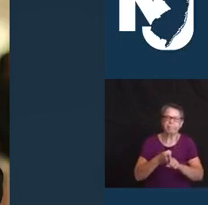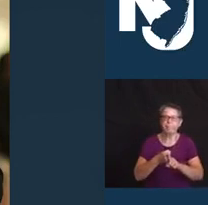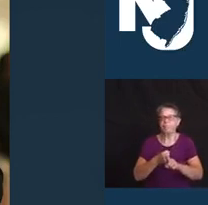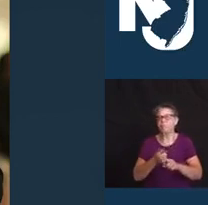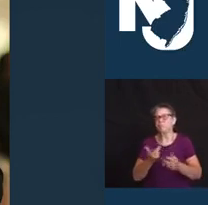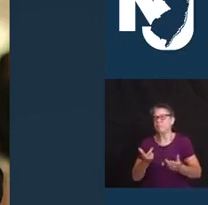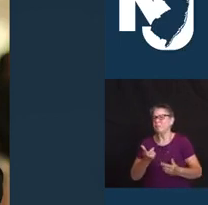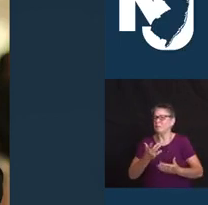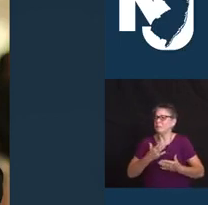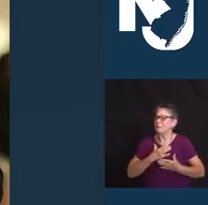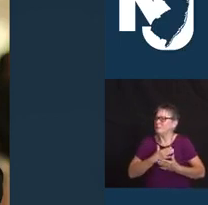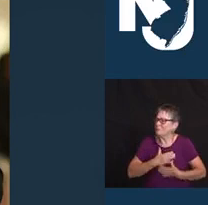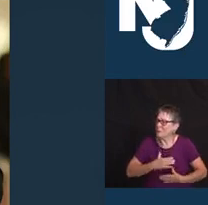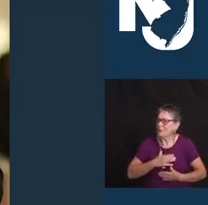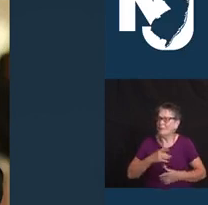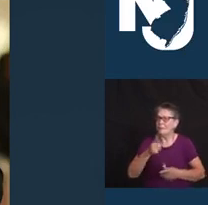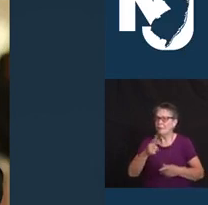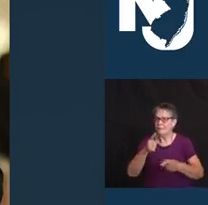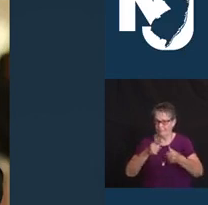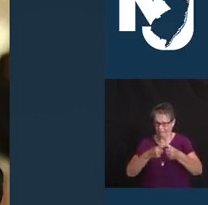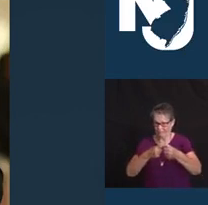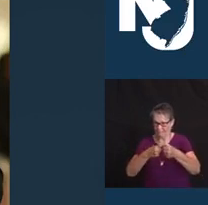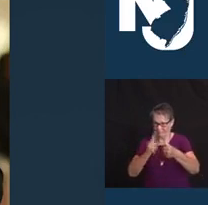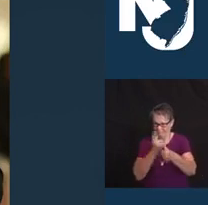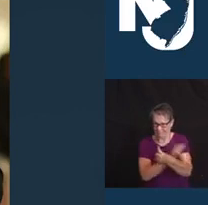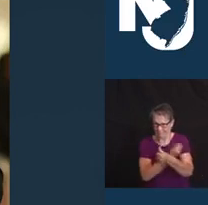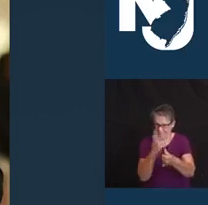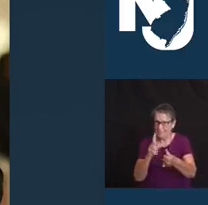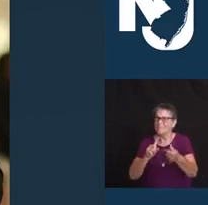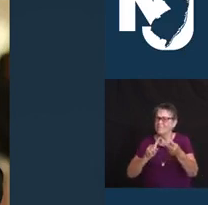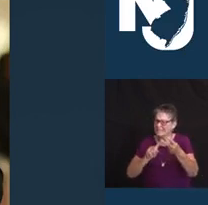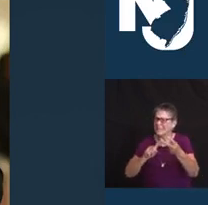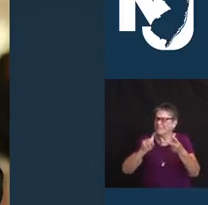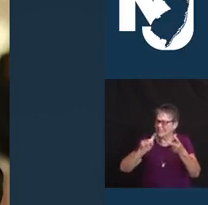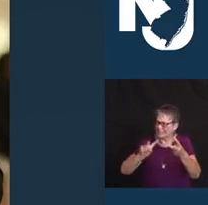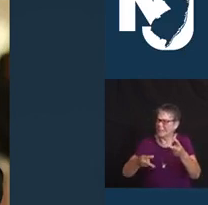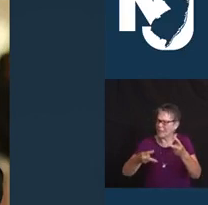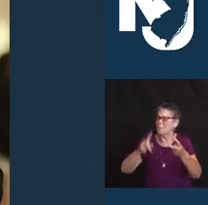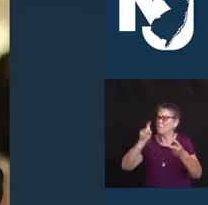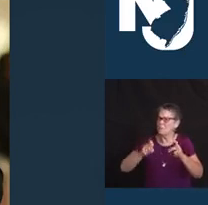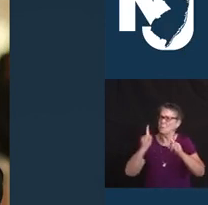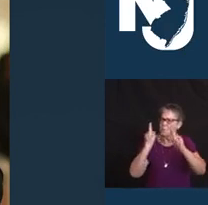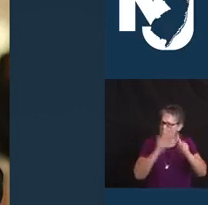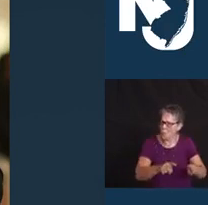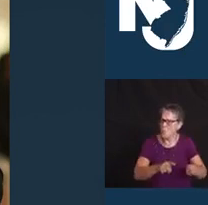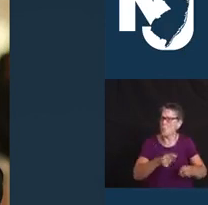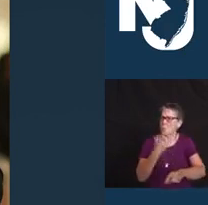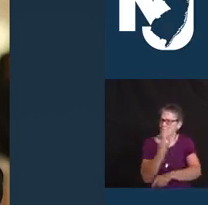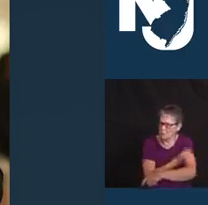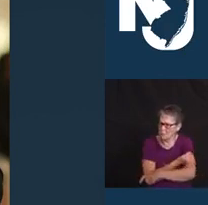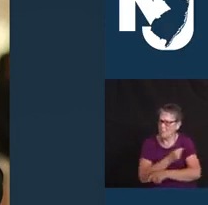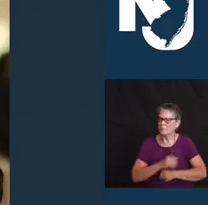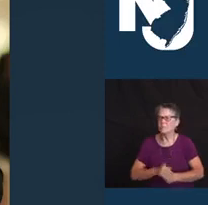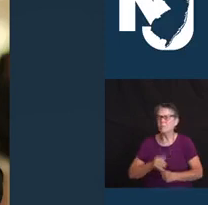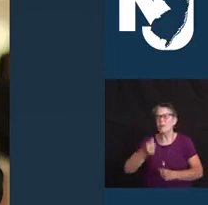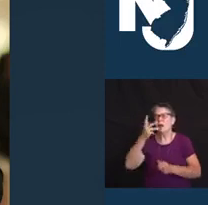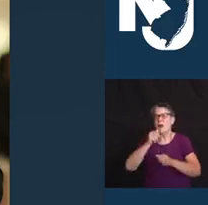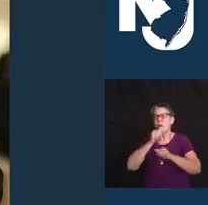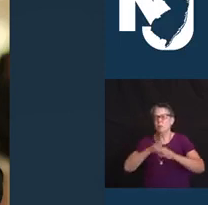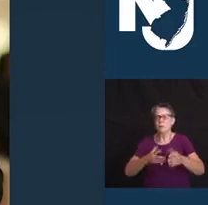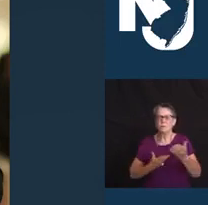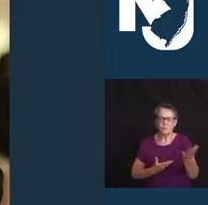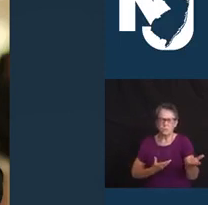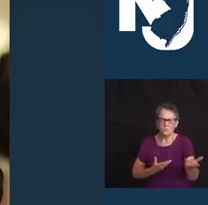your loved ones. May God bless and watch over John, and we thank him for our service to our nation and bless his family that he leaves